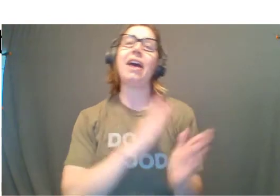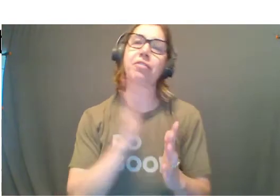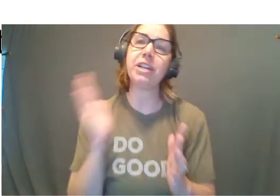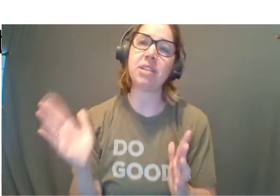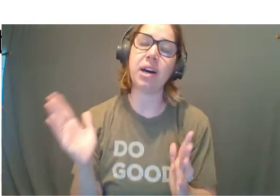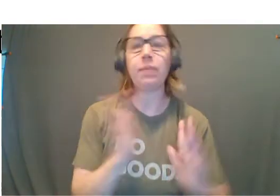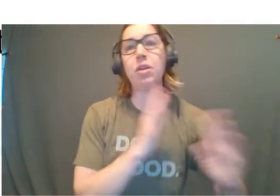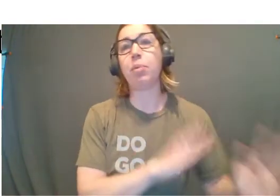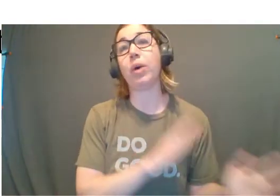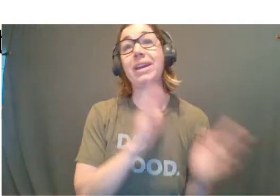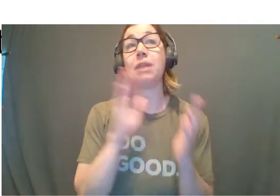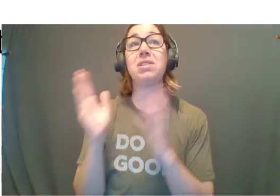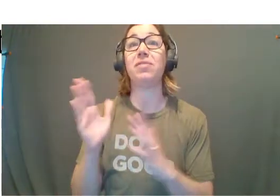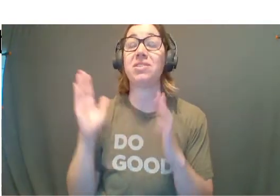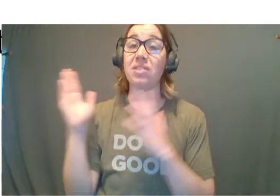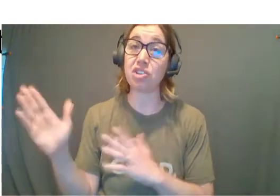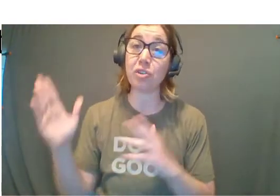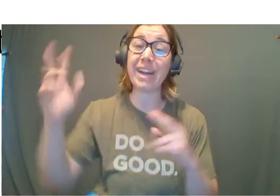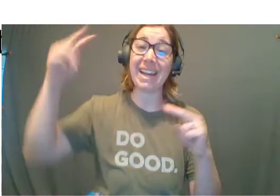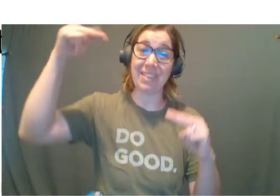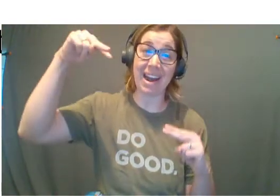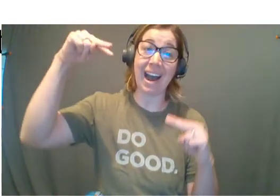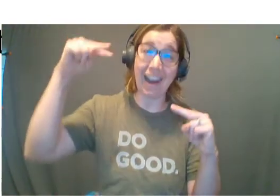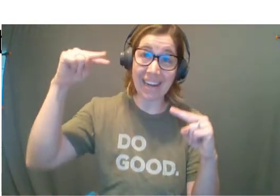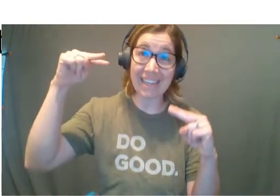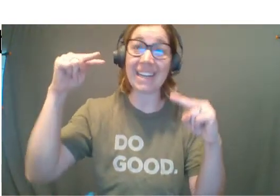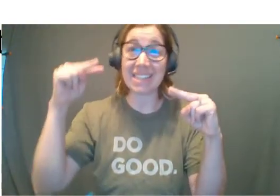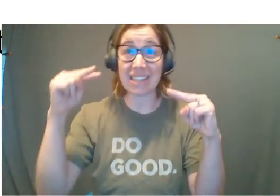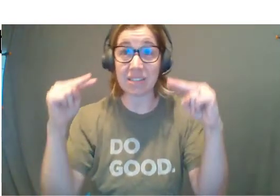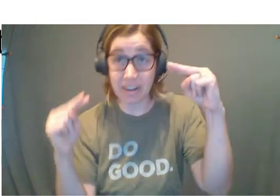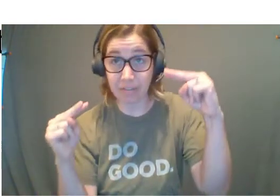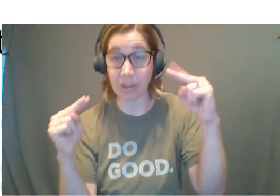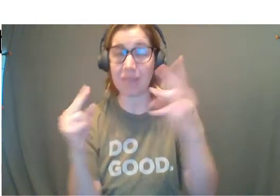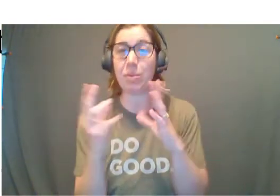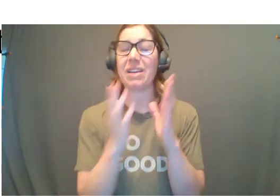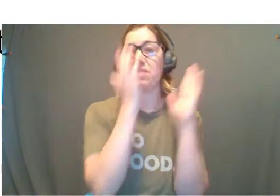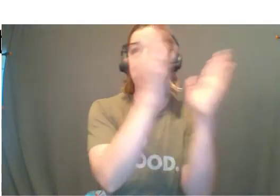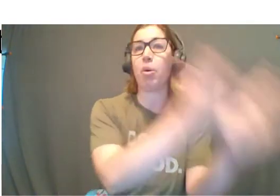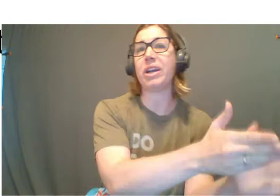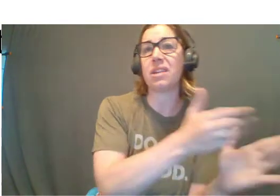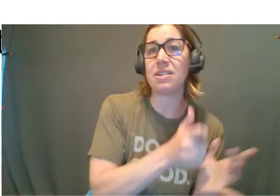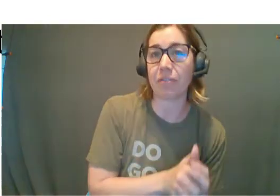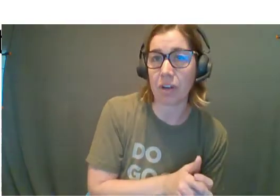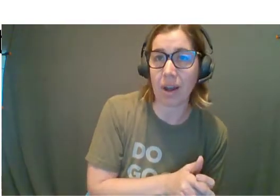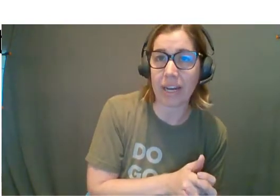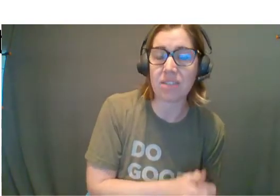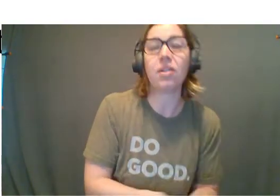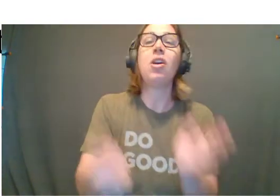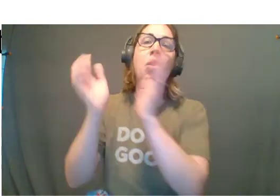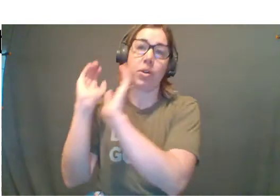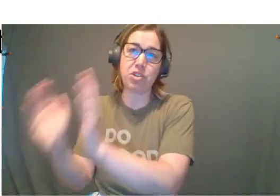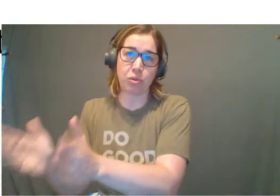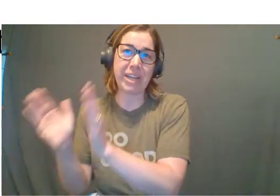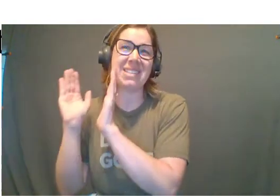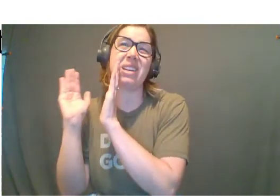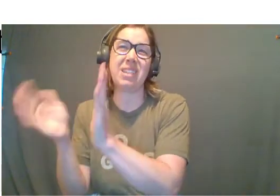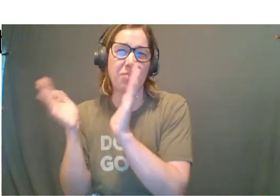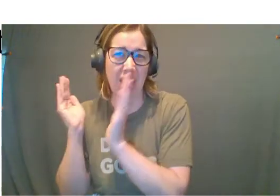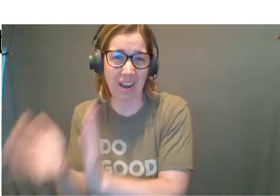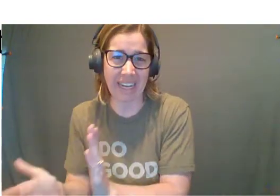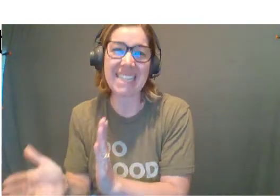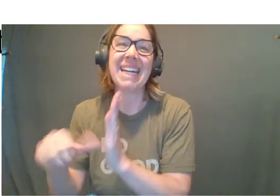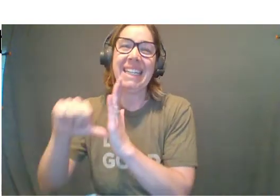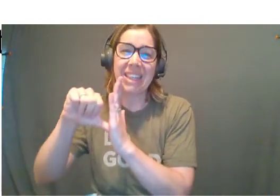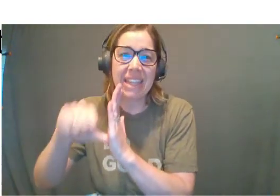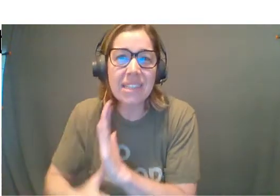That every time the boy comes to visit the tree, that eye gaze is different because the boy's at a different height or the tree's at a